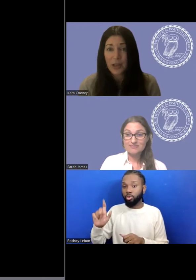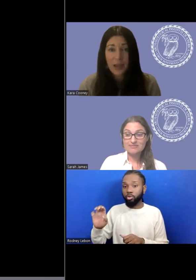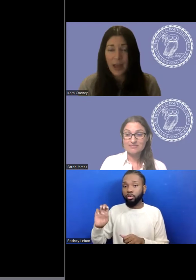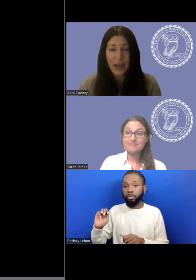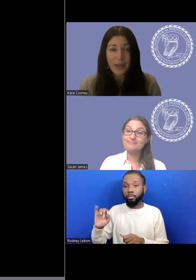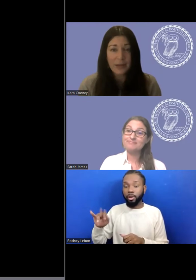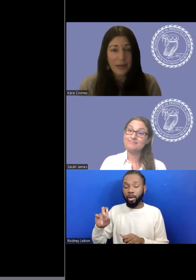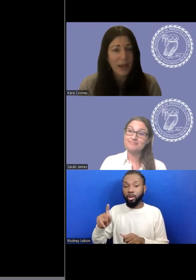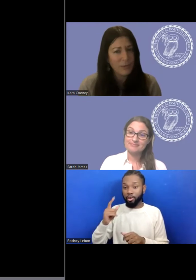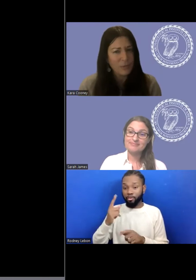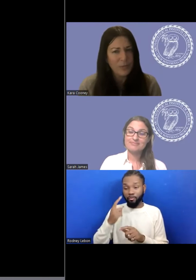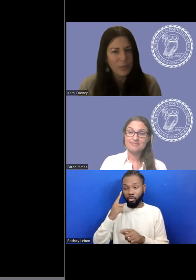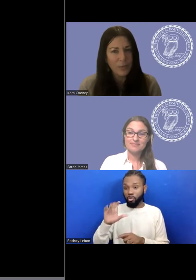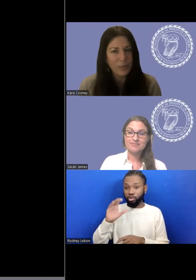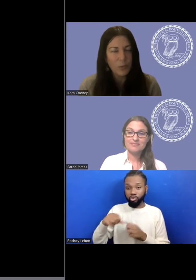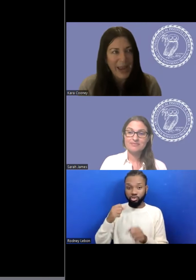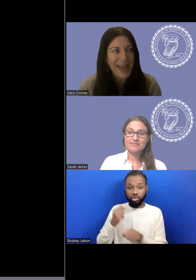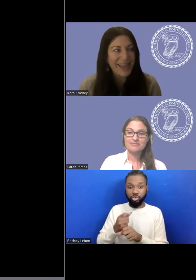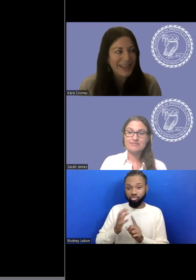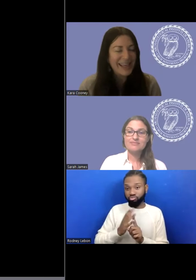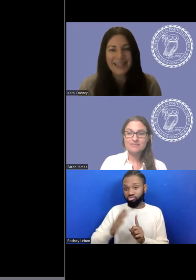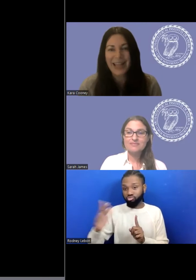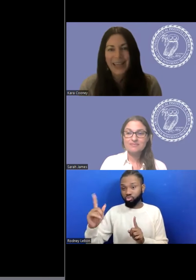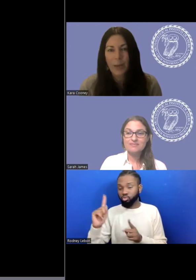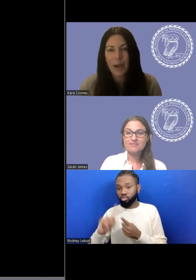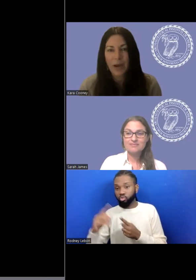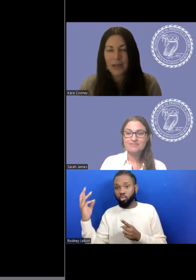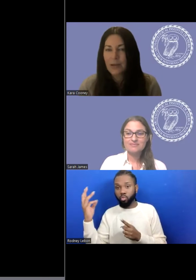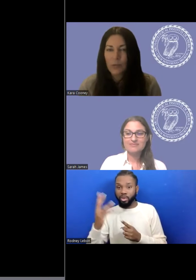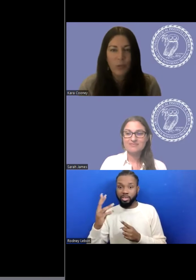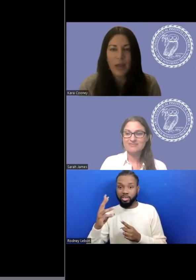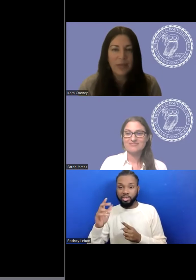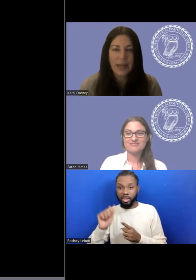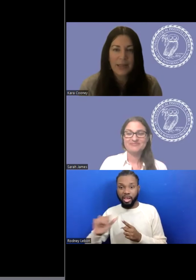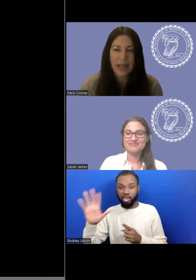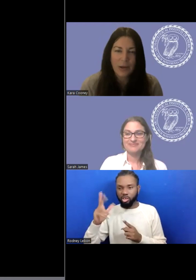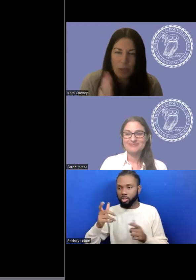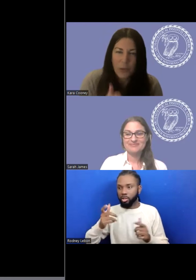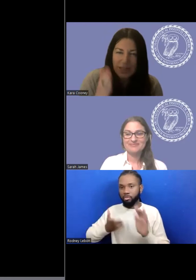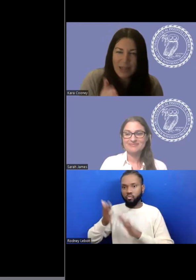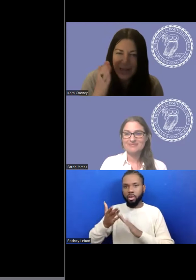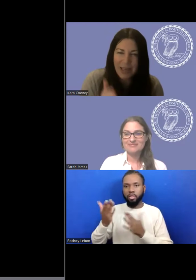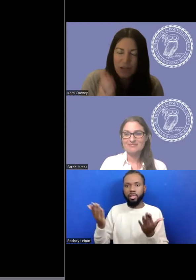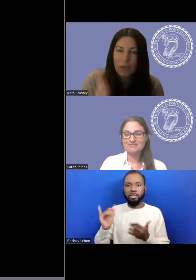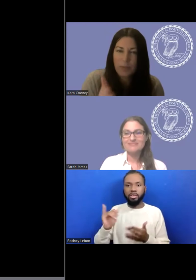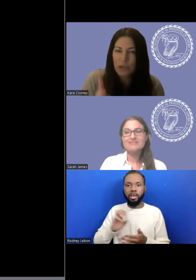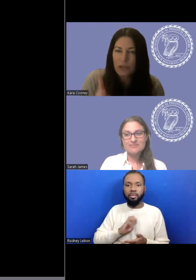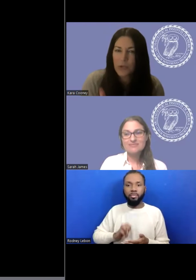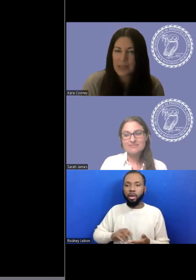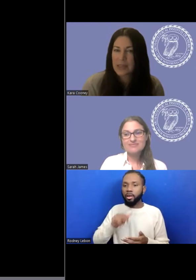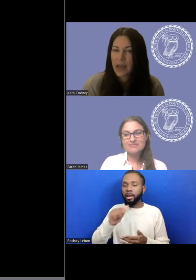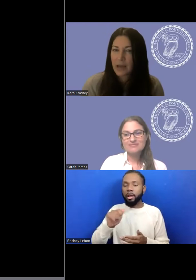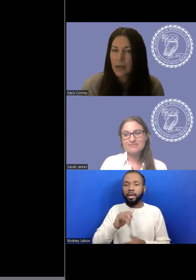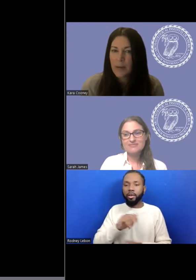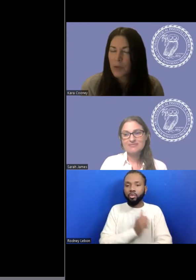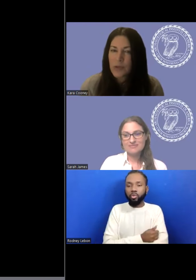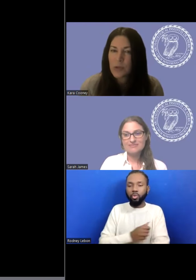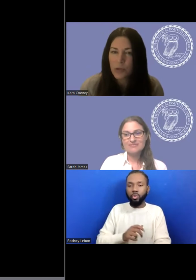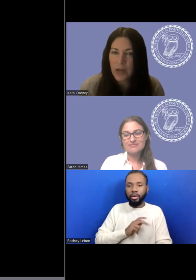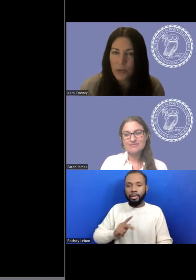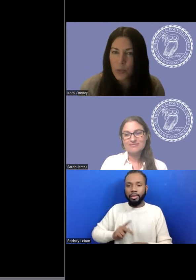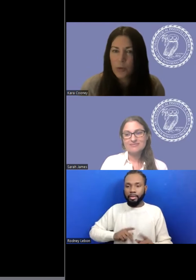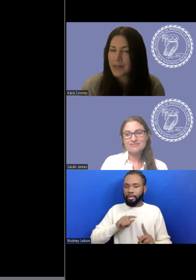Asia and ran things like an empire. They didn't run things like an authoritarian kingship in Egyptian style.